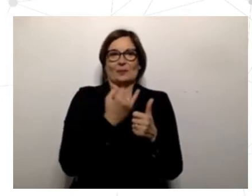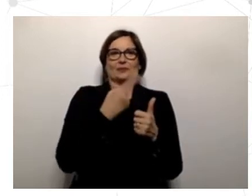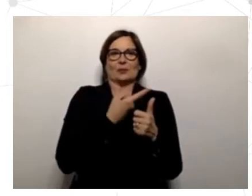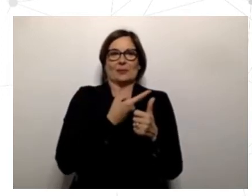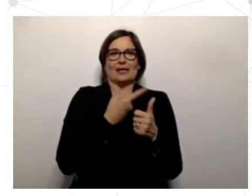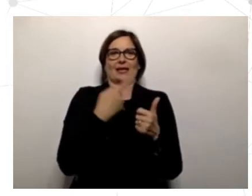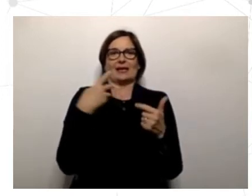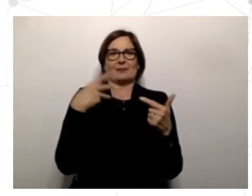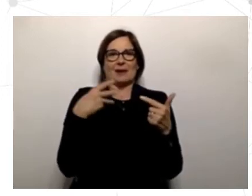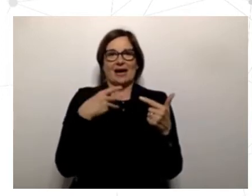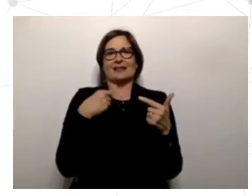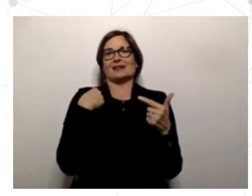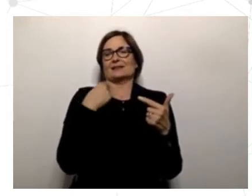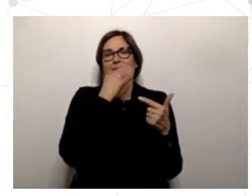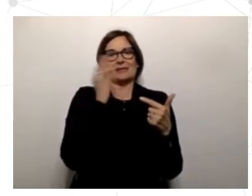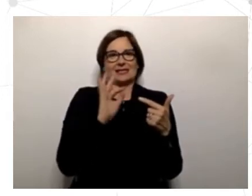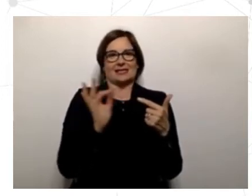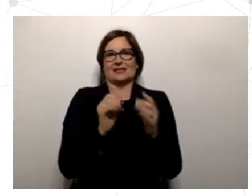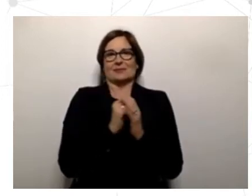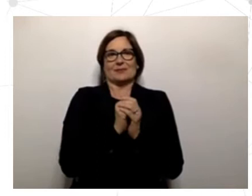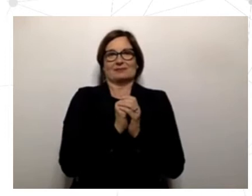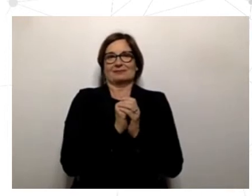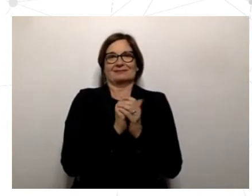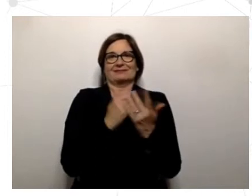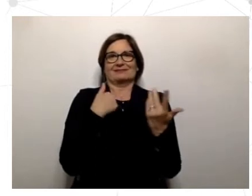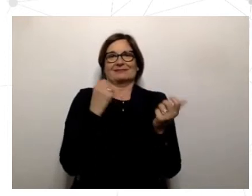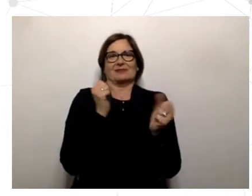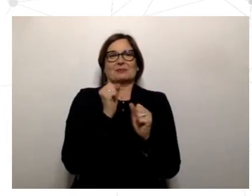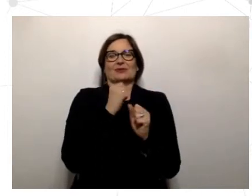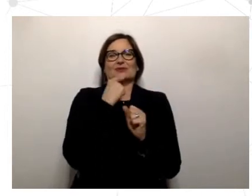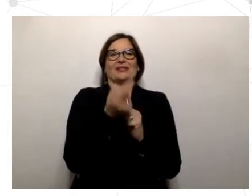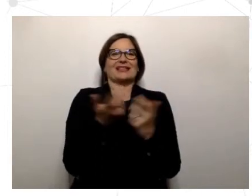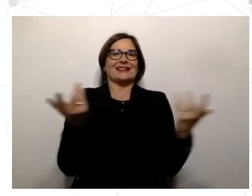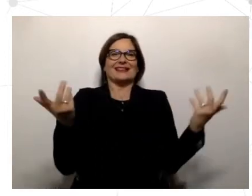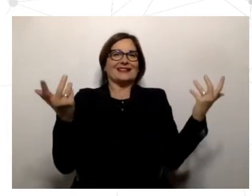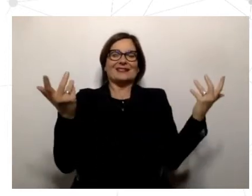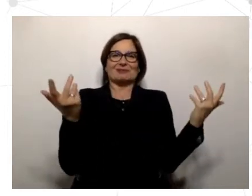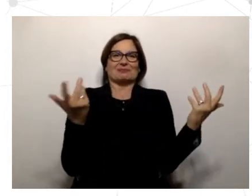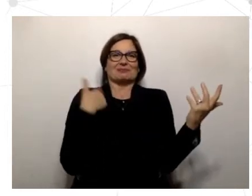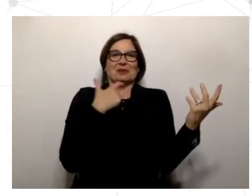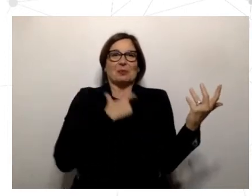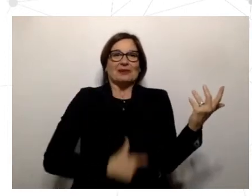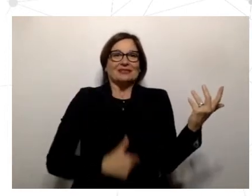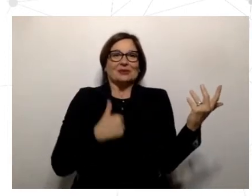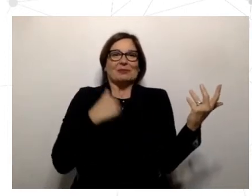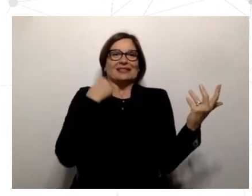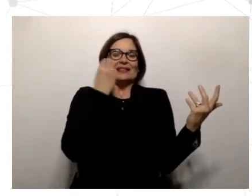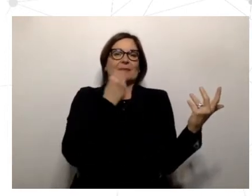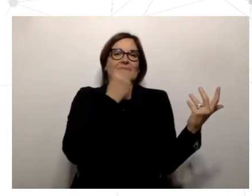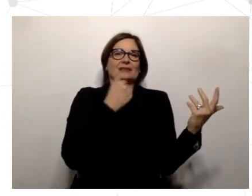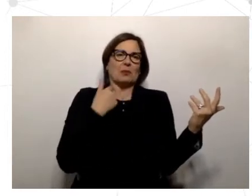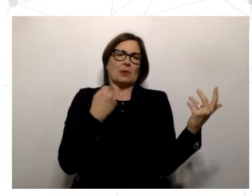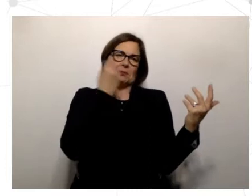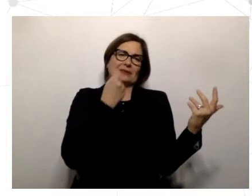veramente stupendo. Cioè, non io personalmente, ma penso anche altri che ci